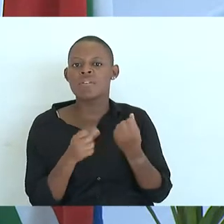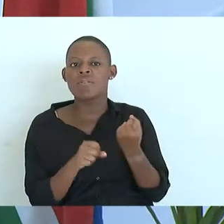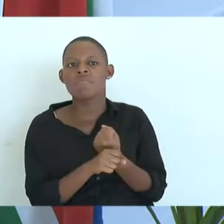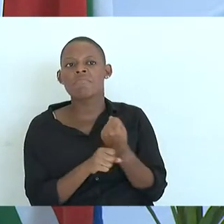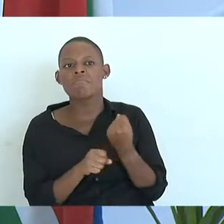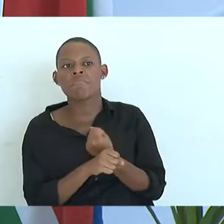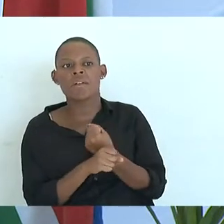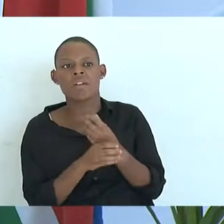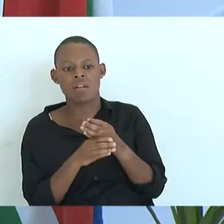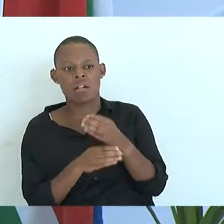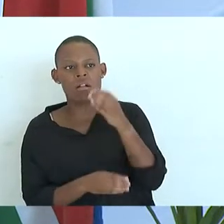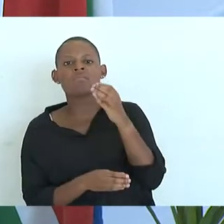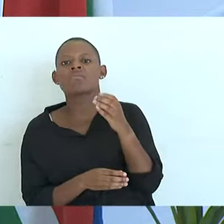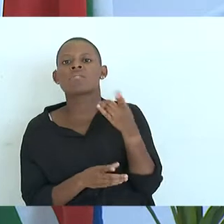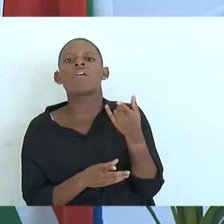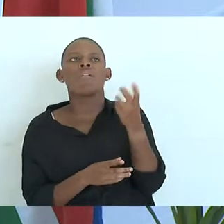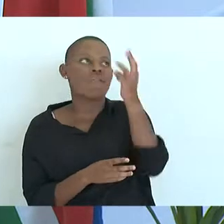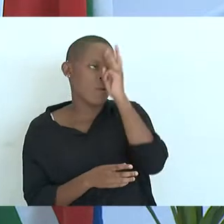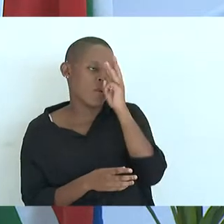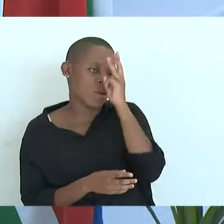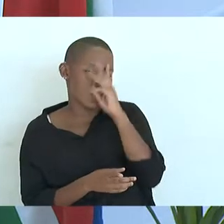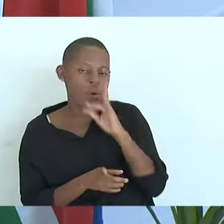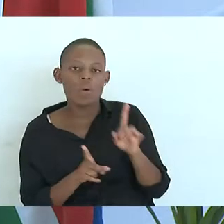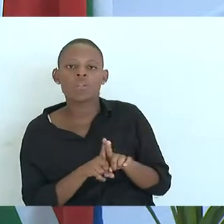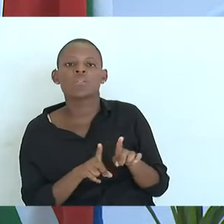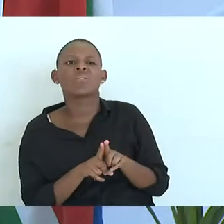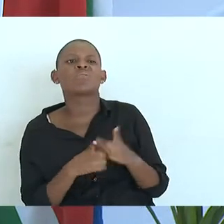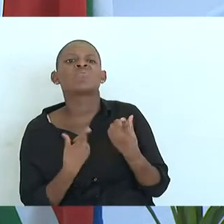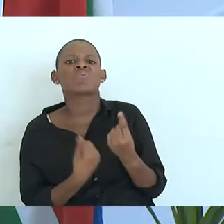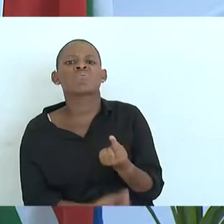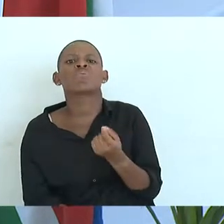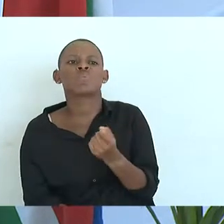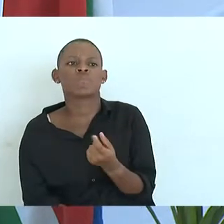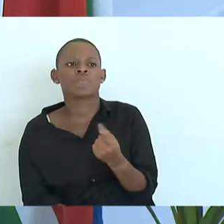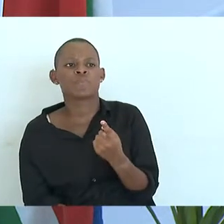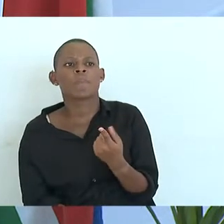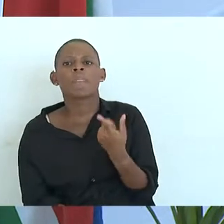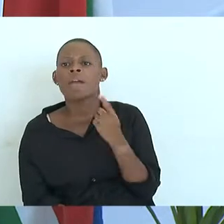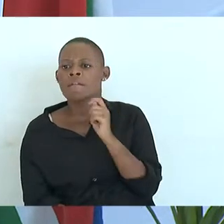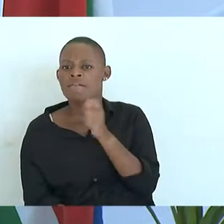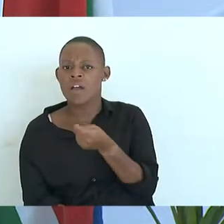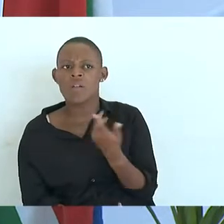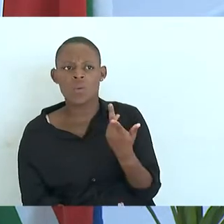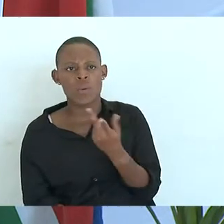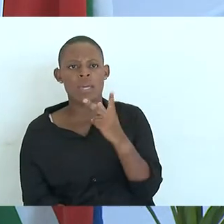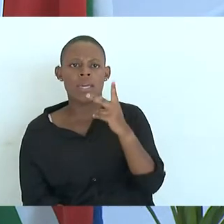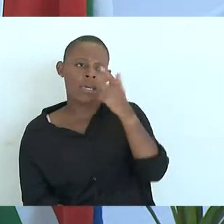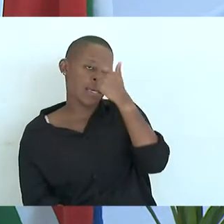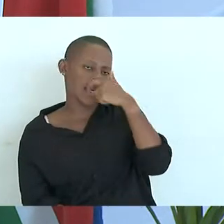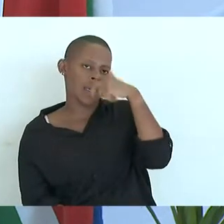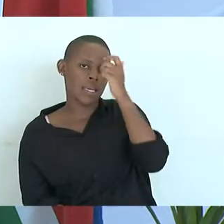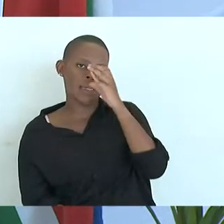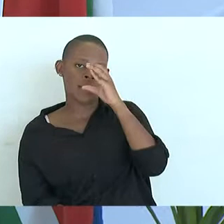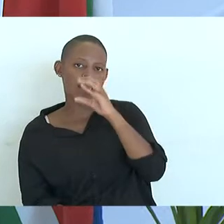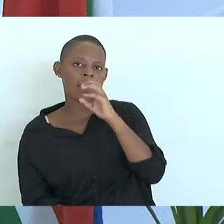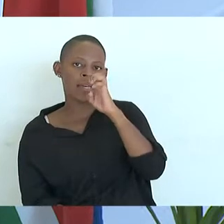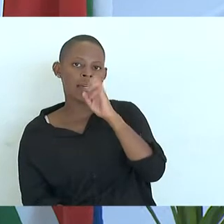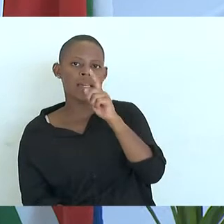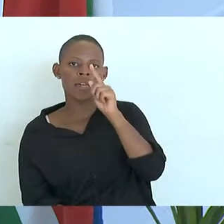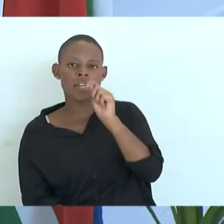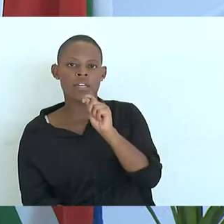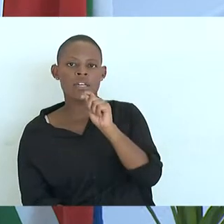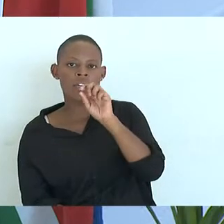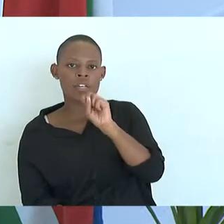nalama-glass nje amawindi esibafandile abangapha King Cetshwayo. So that is the